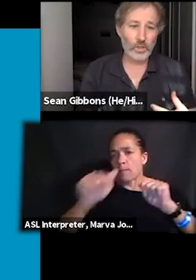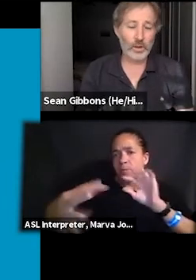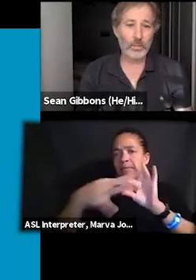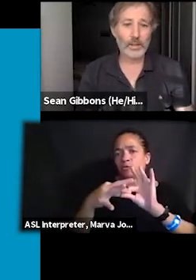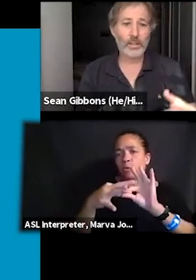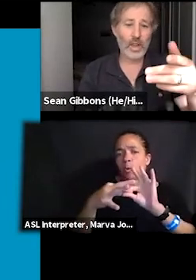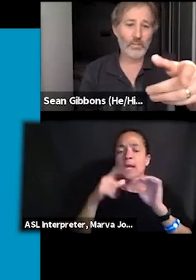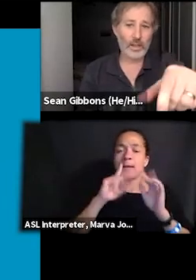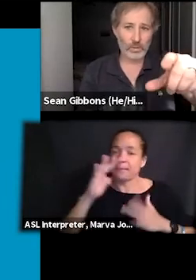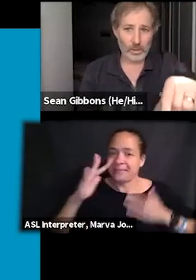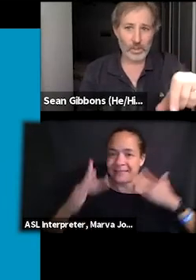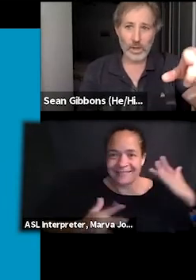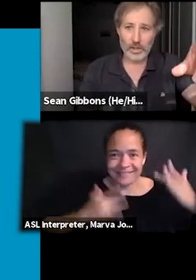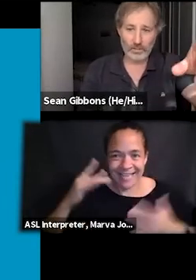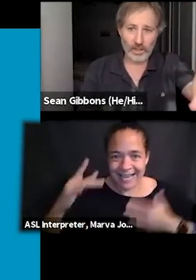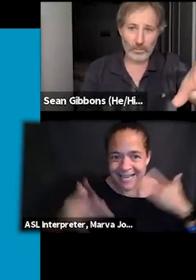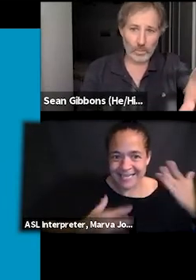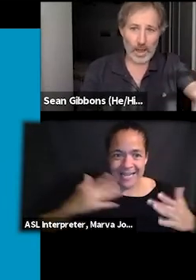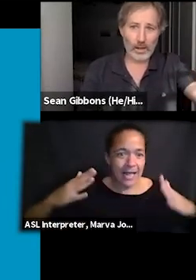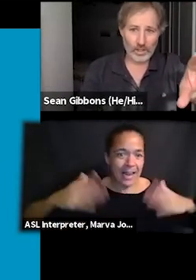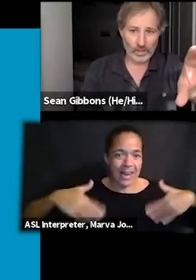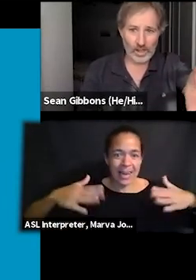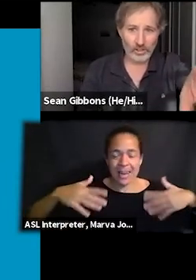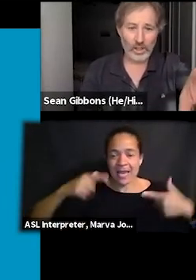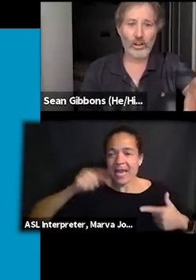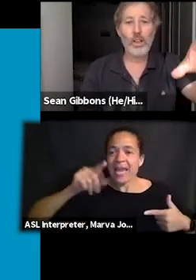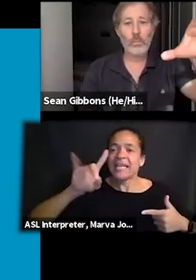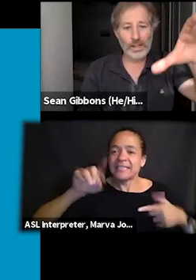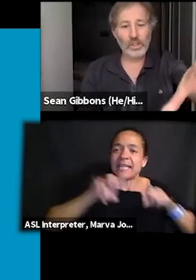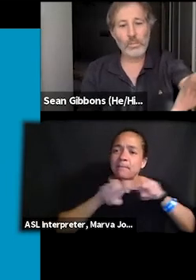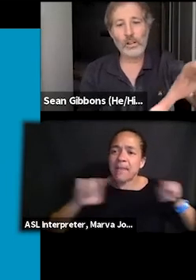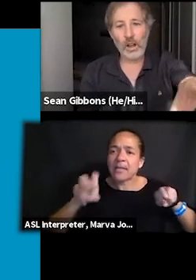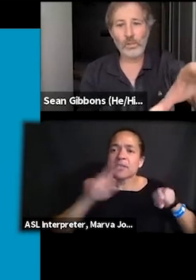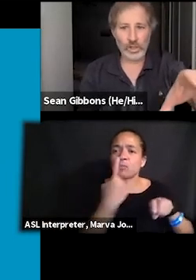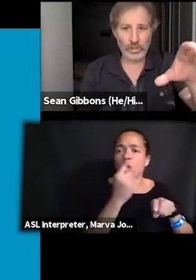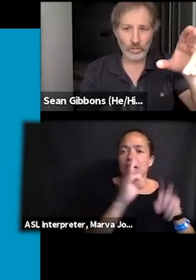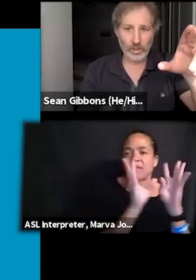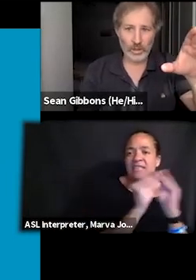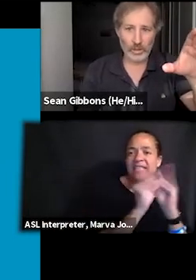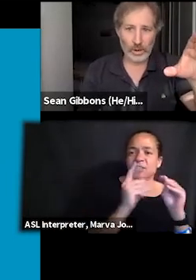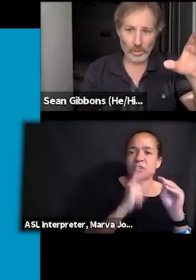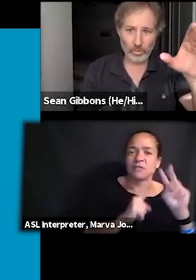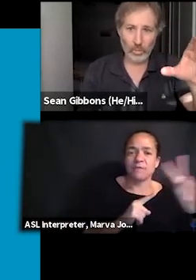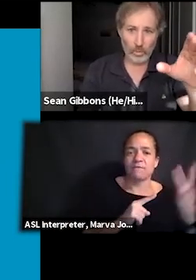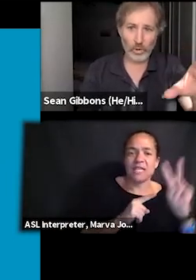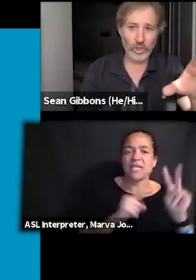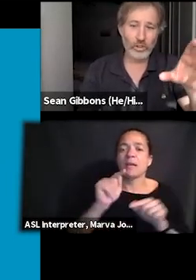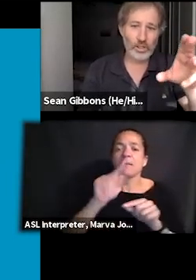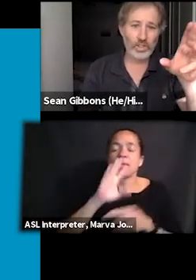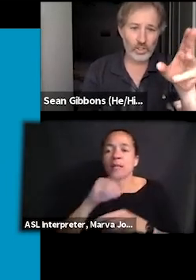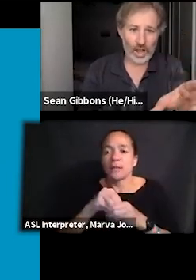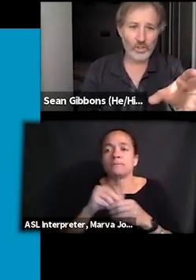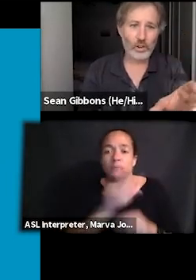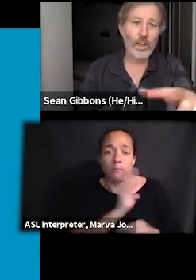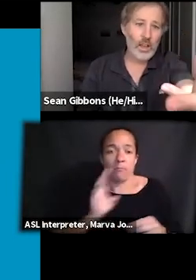Incredibly excited about this. Evan actually participated in V, was a panelist in a session there, but he's gonna be in conversation with the network's former board chair,